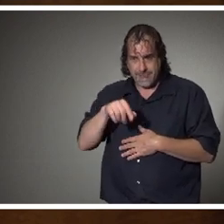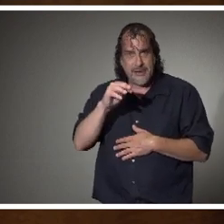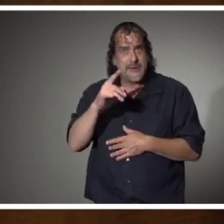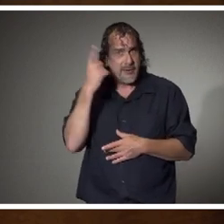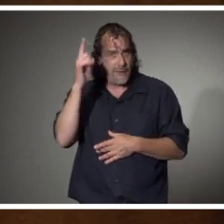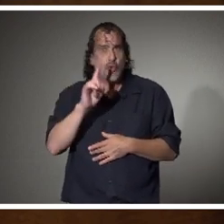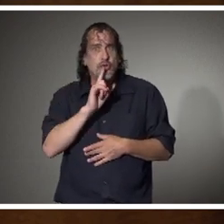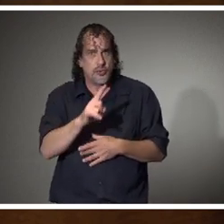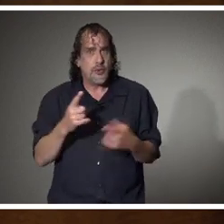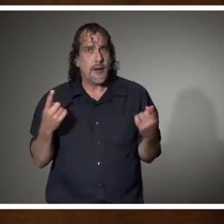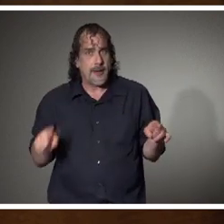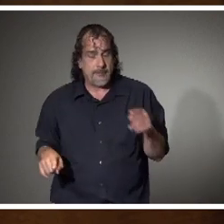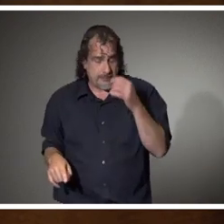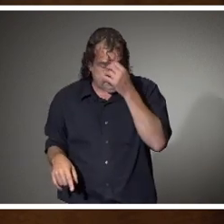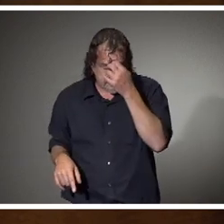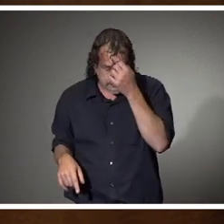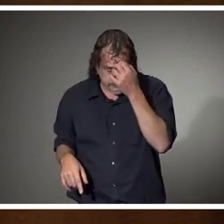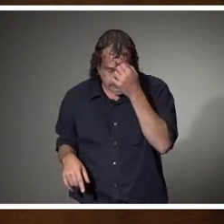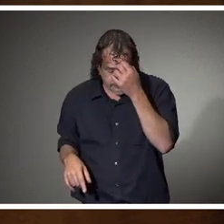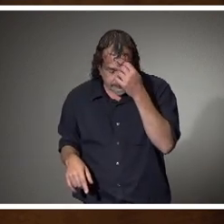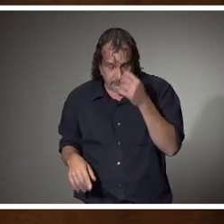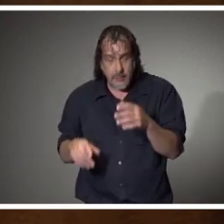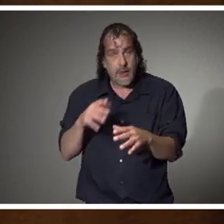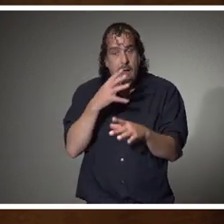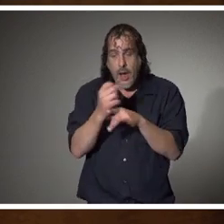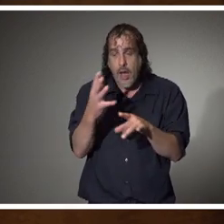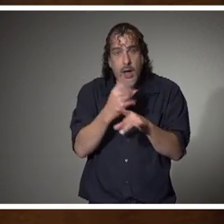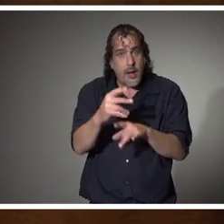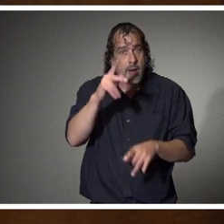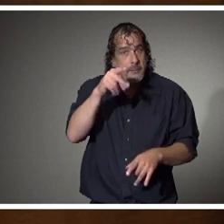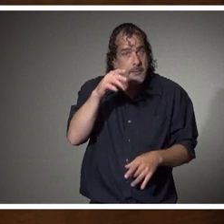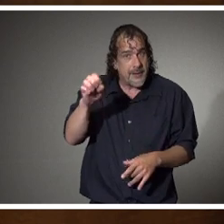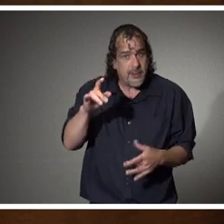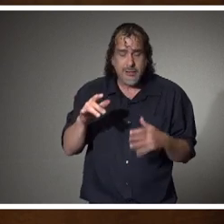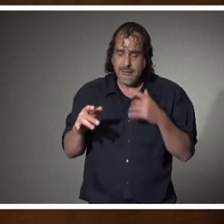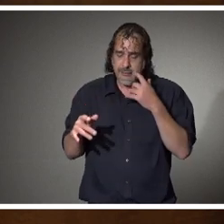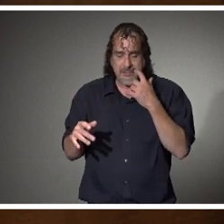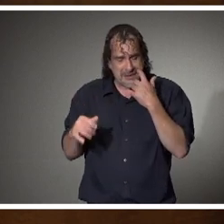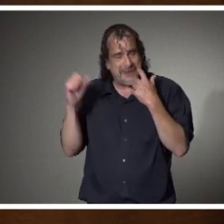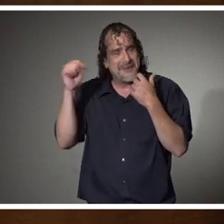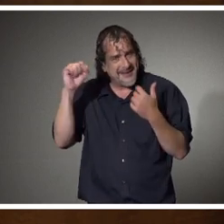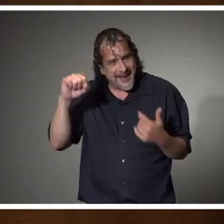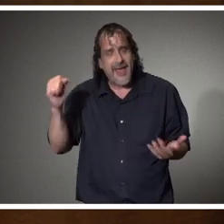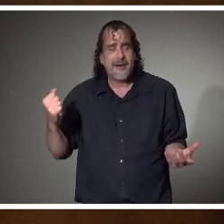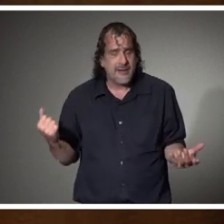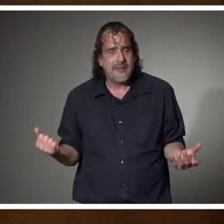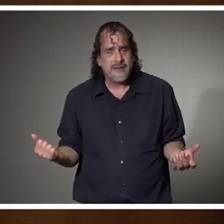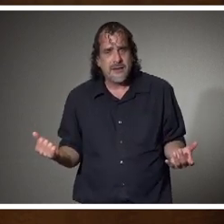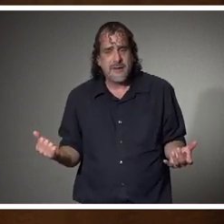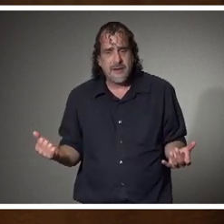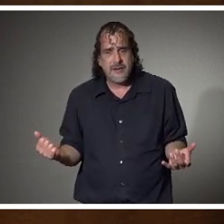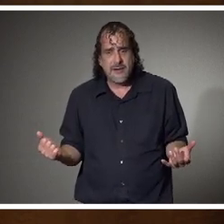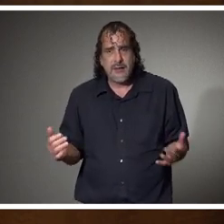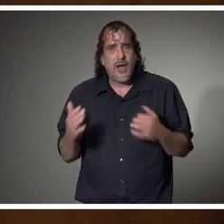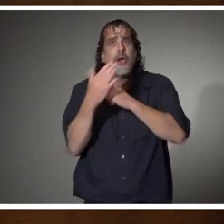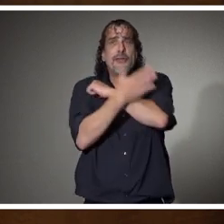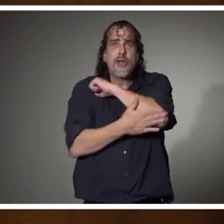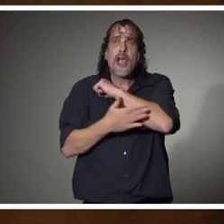Mississippi. With respect to shortages of PPE, there is no question that that the country